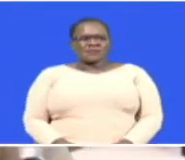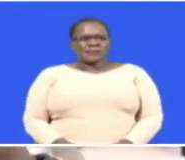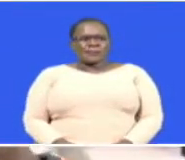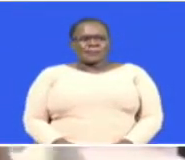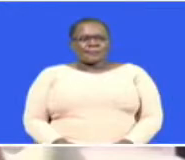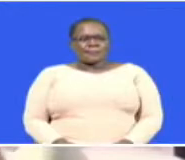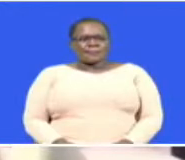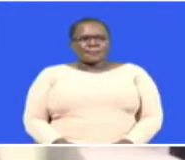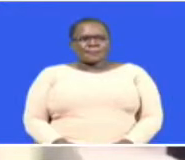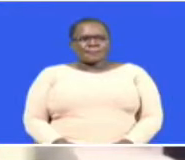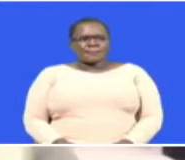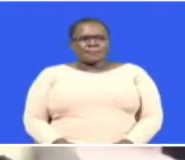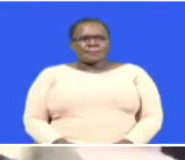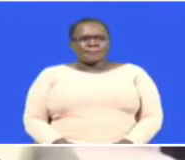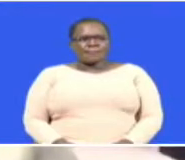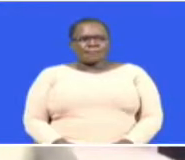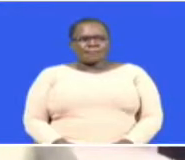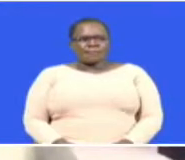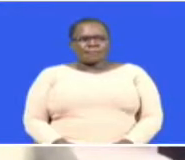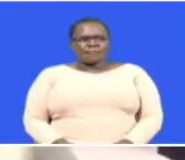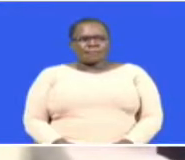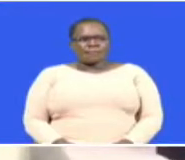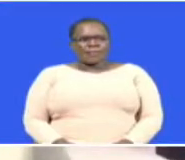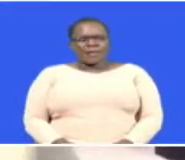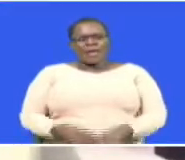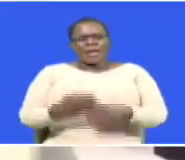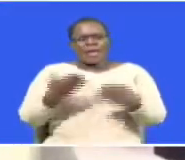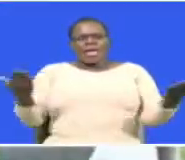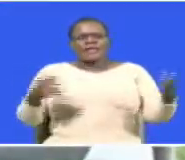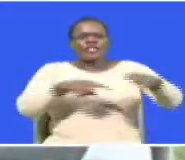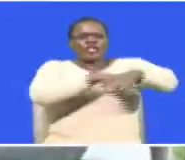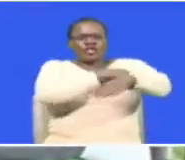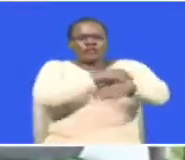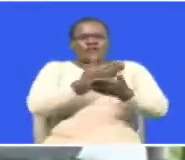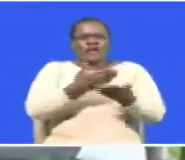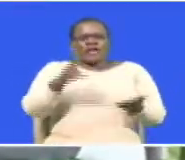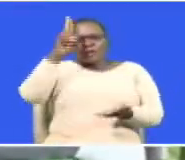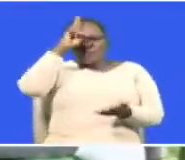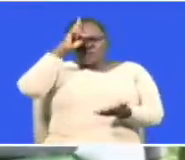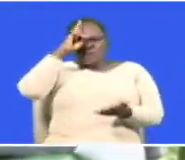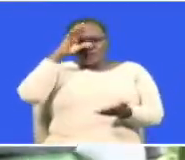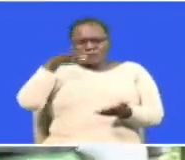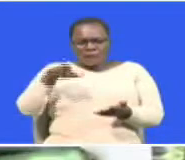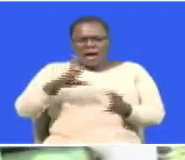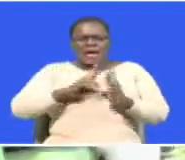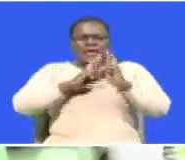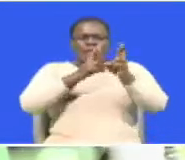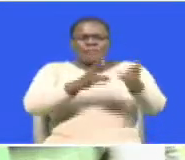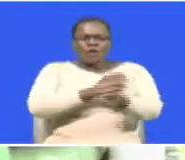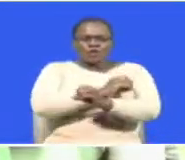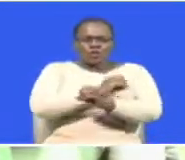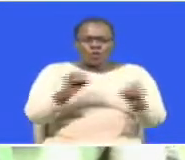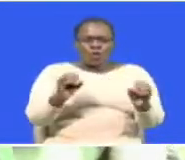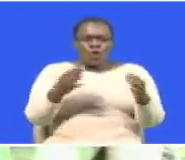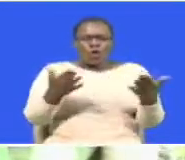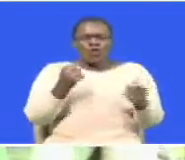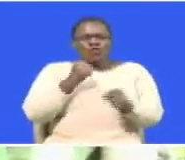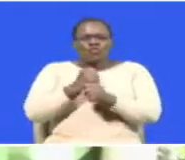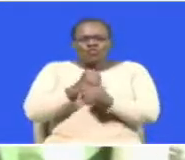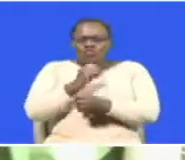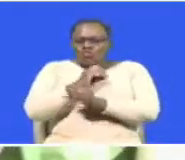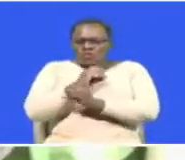Any chief, any police officer who will not report or take action